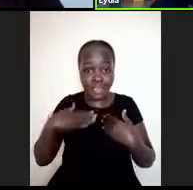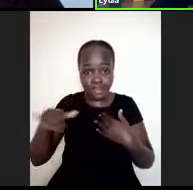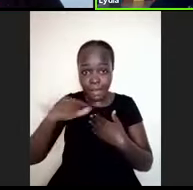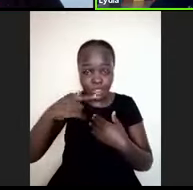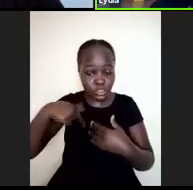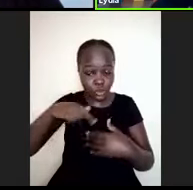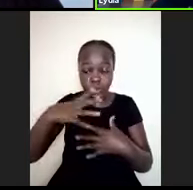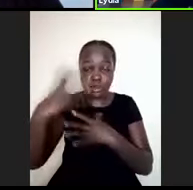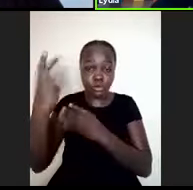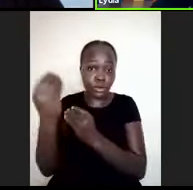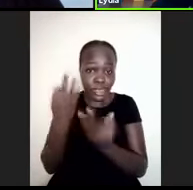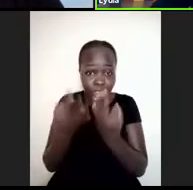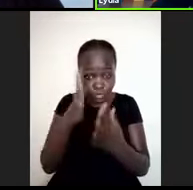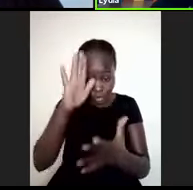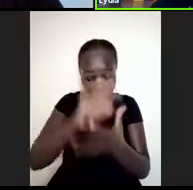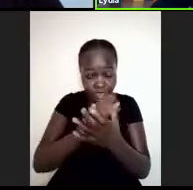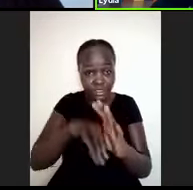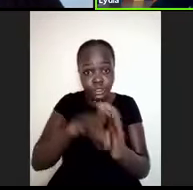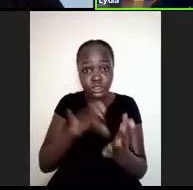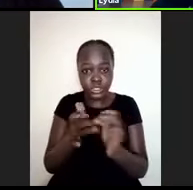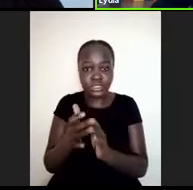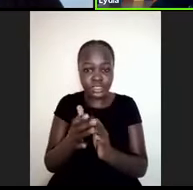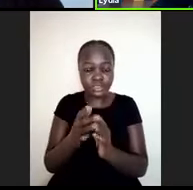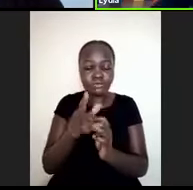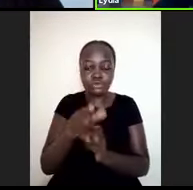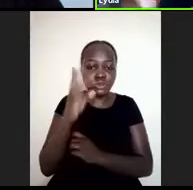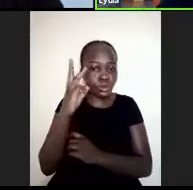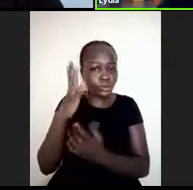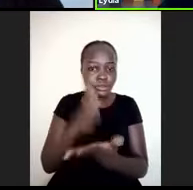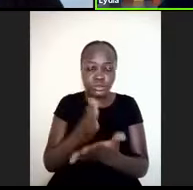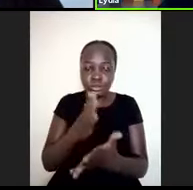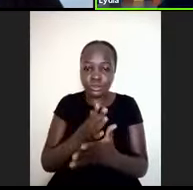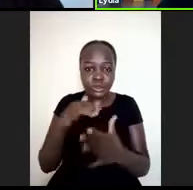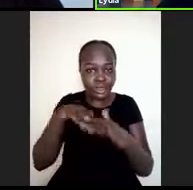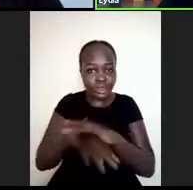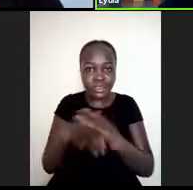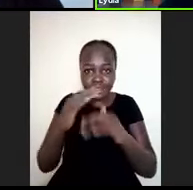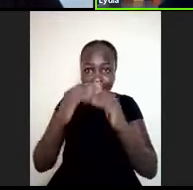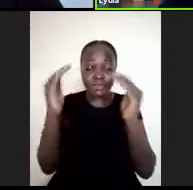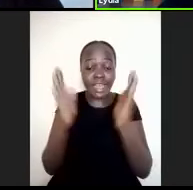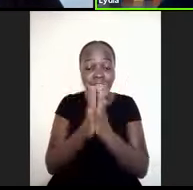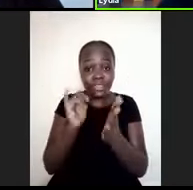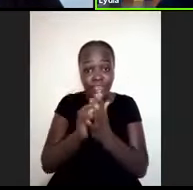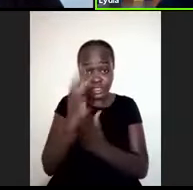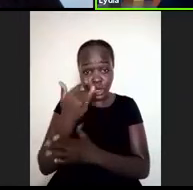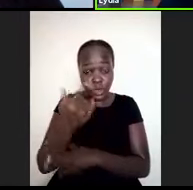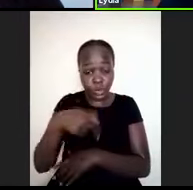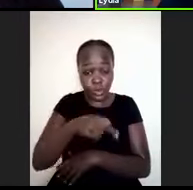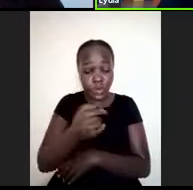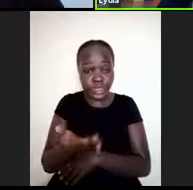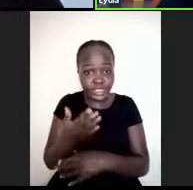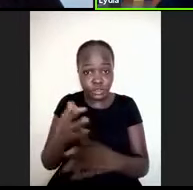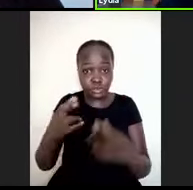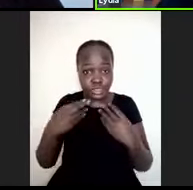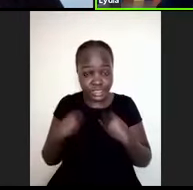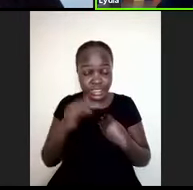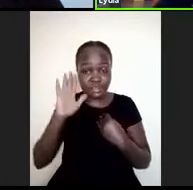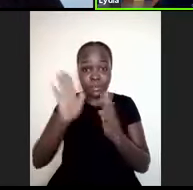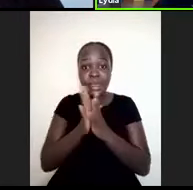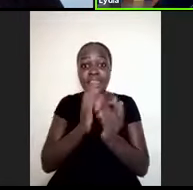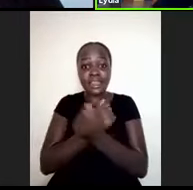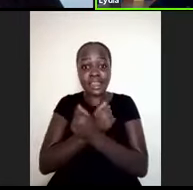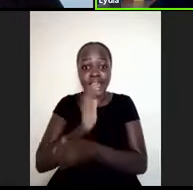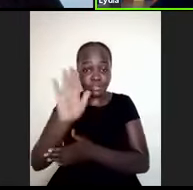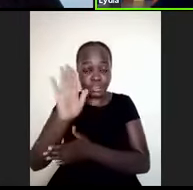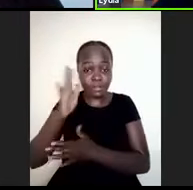in Jesus, you will enter heaven. And that's where we need to receive him. We need to love him. We need to